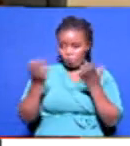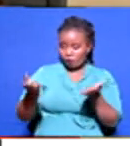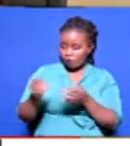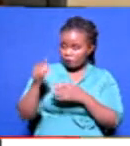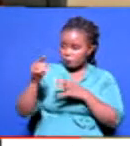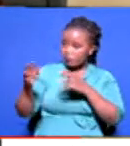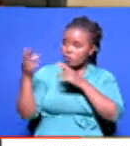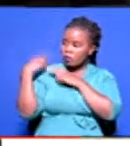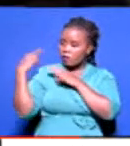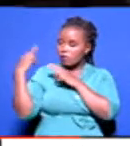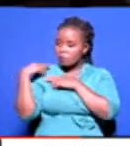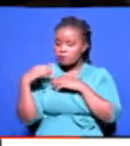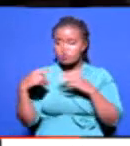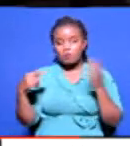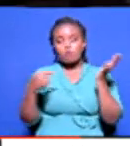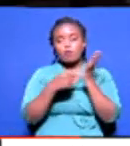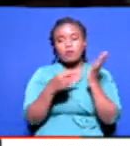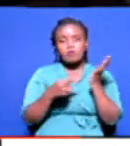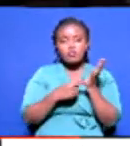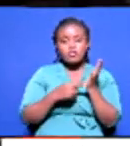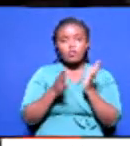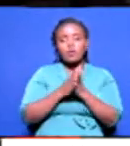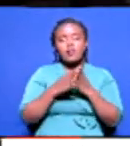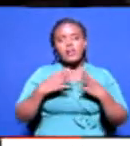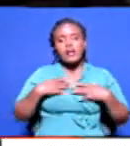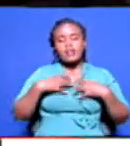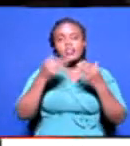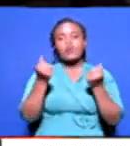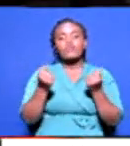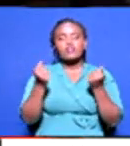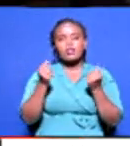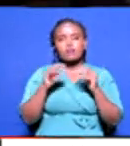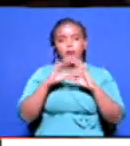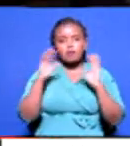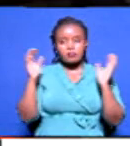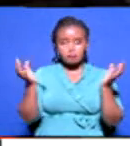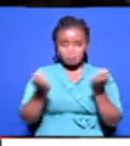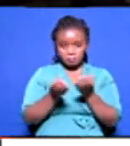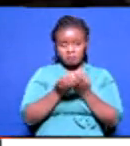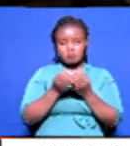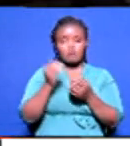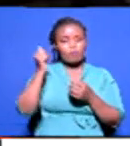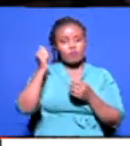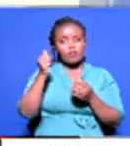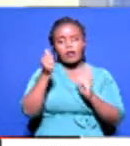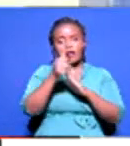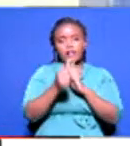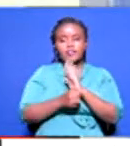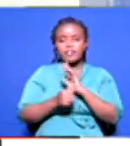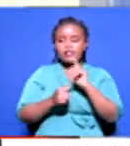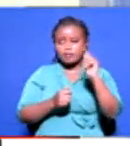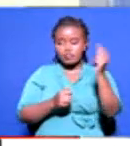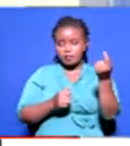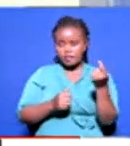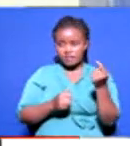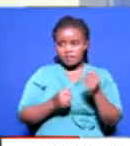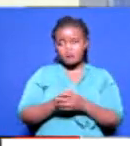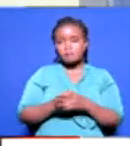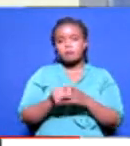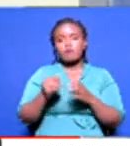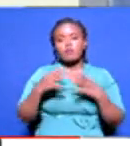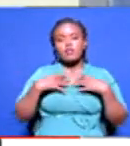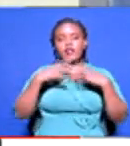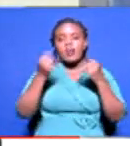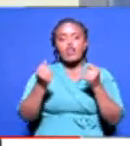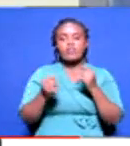digital innovations in healthcare financing and advancing the universal health coverage agenda in Kenya, healthcare stakeholders have converged to